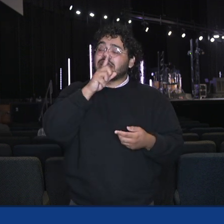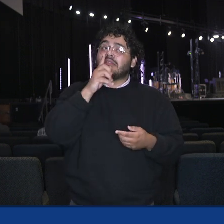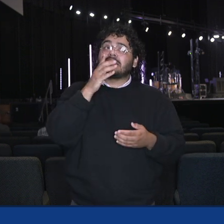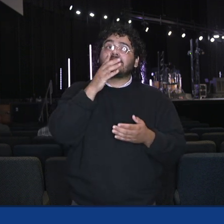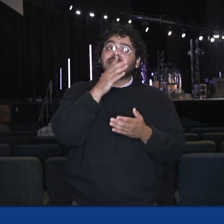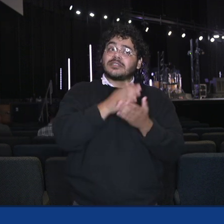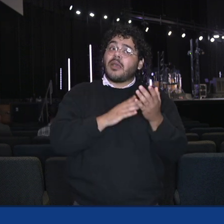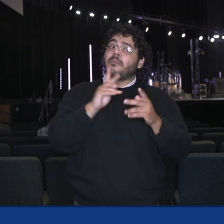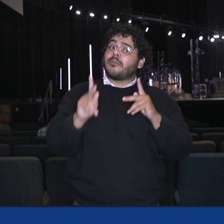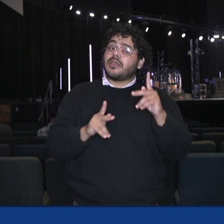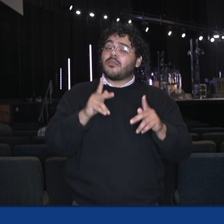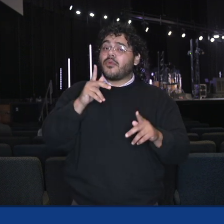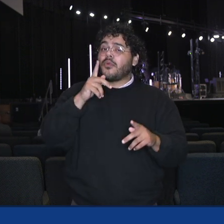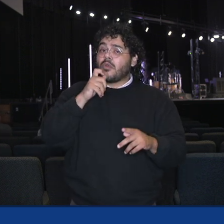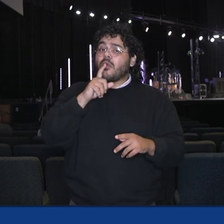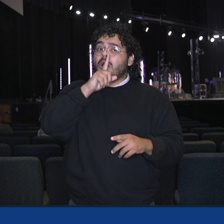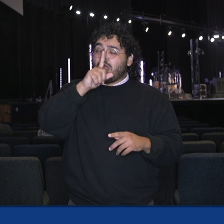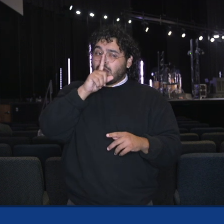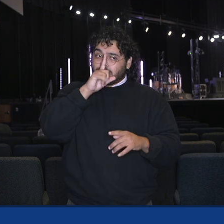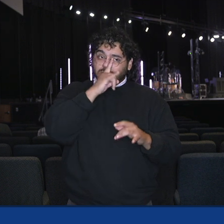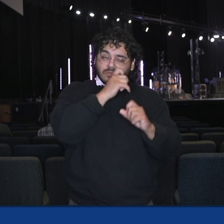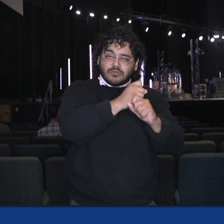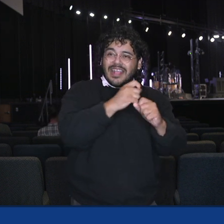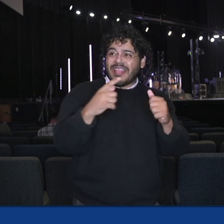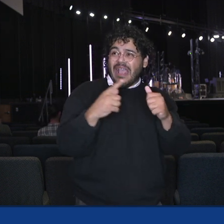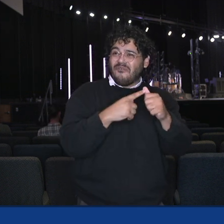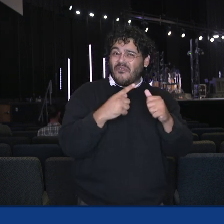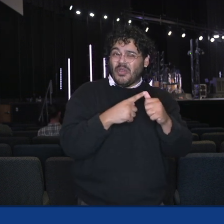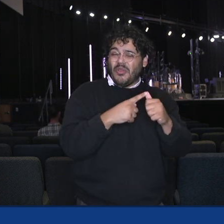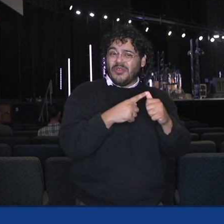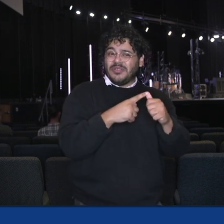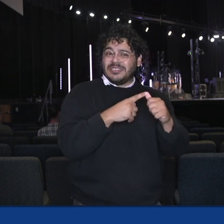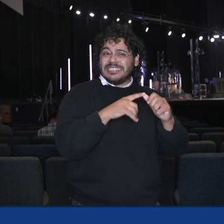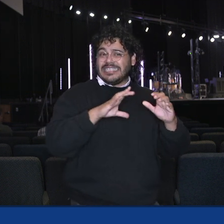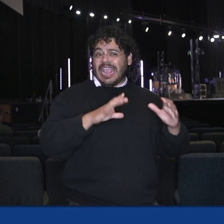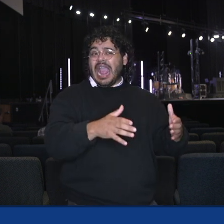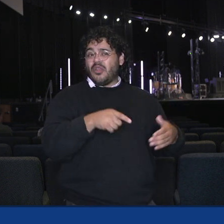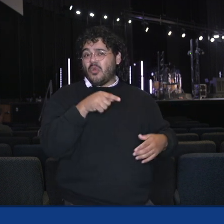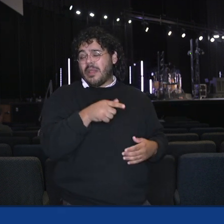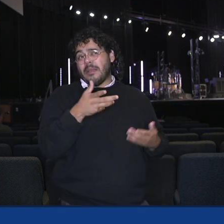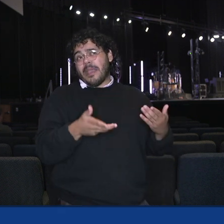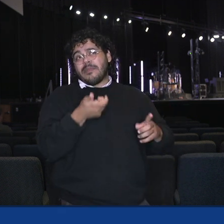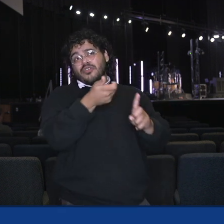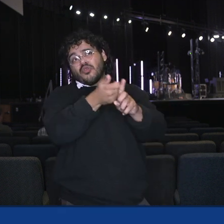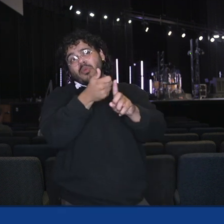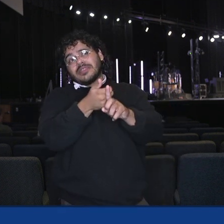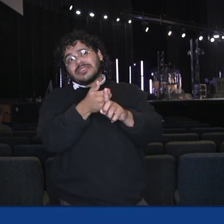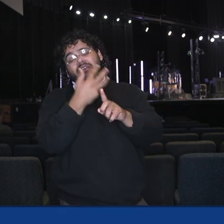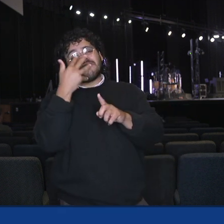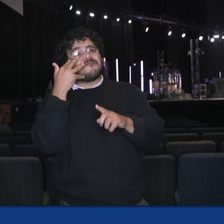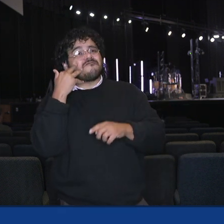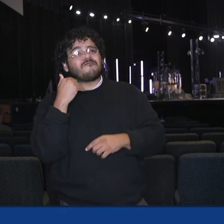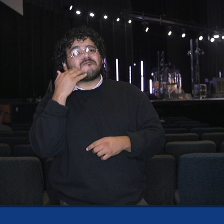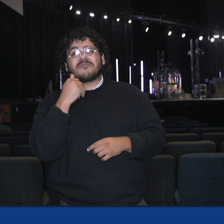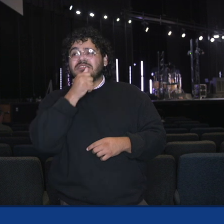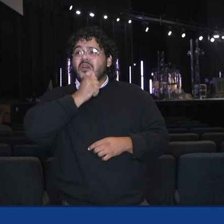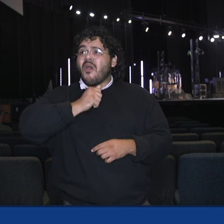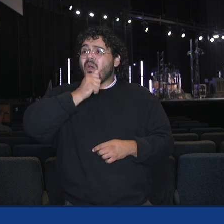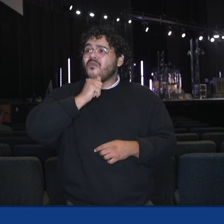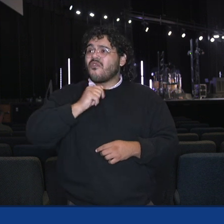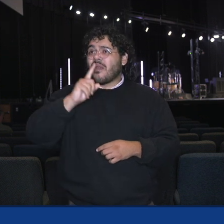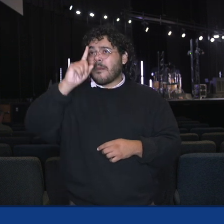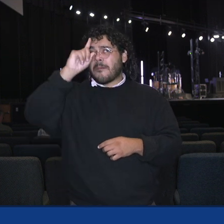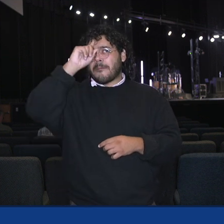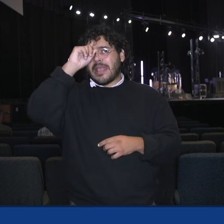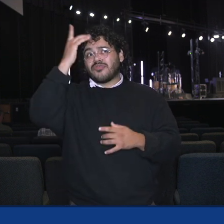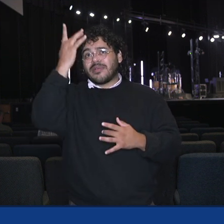the first category, and maybe you're somebody who is suffering from a mental illness, a diagnosis. I've told you before, I